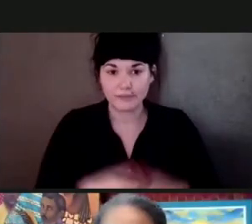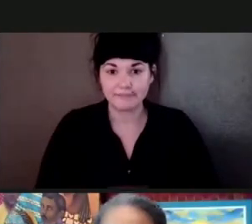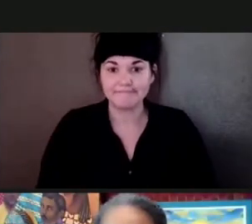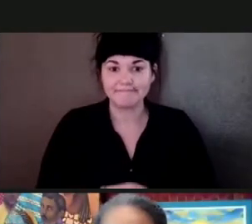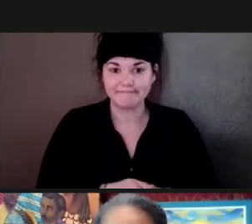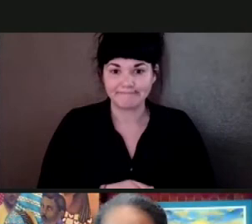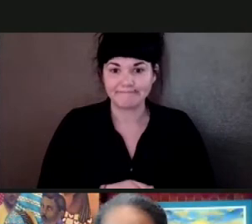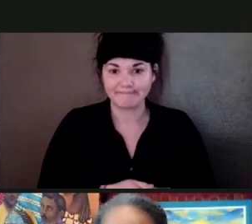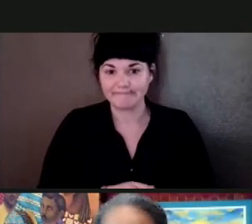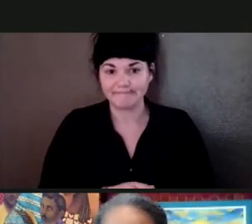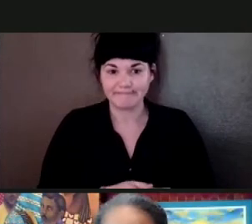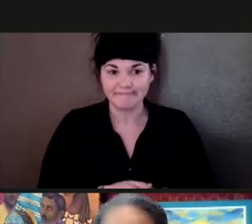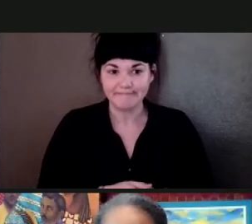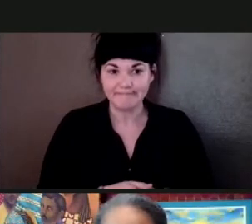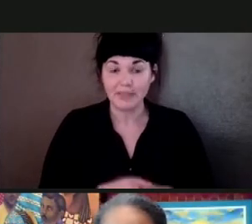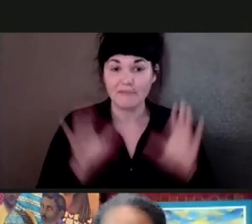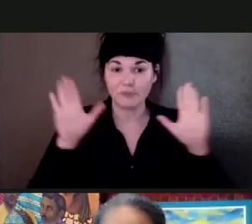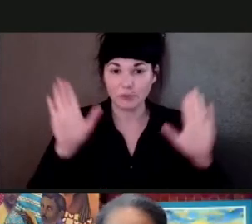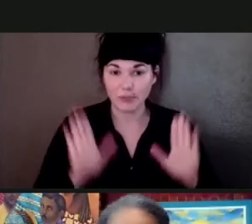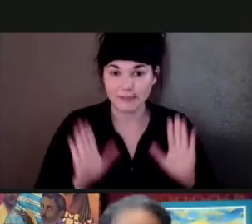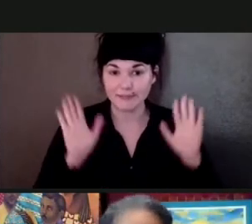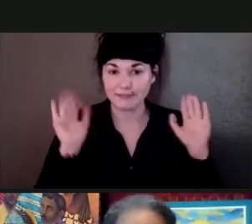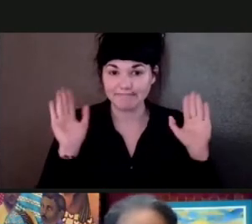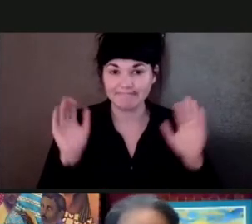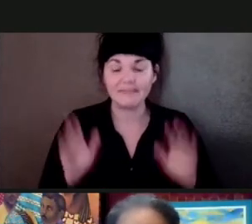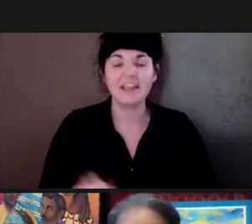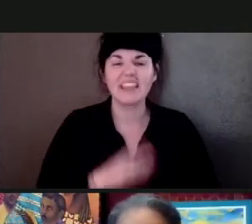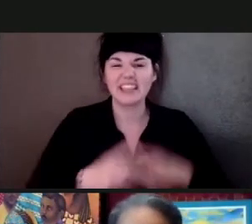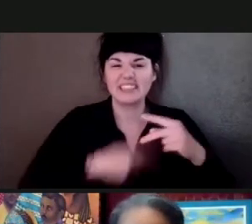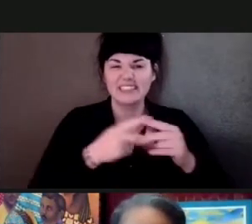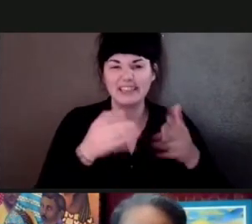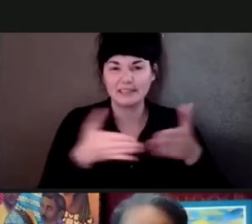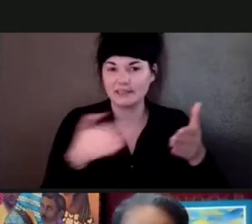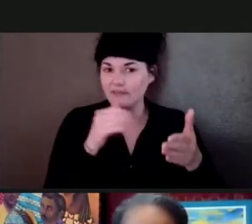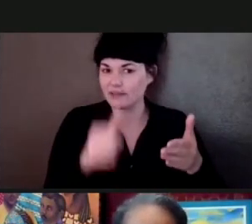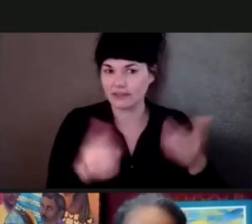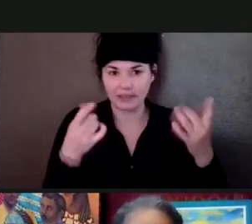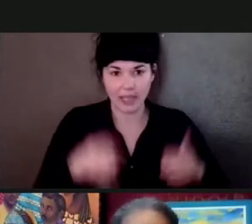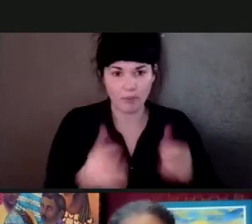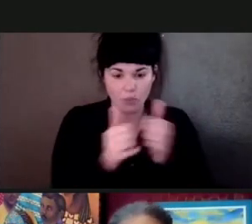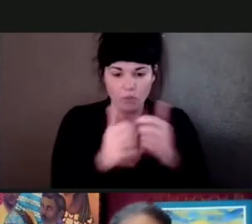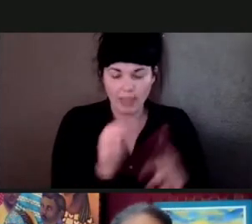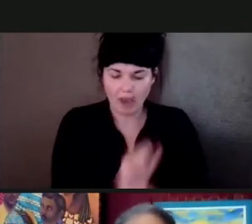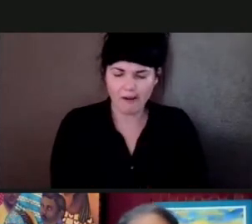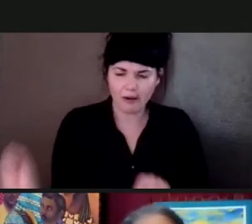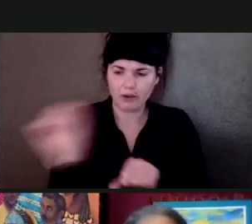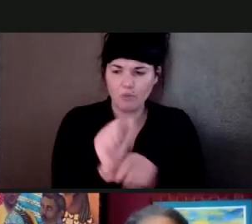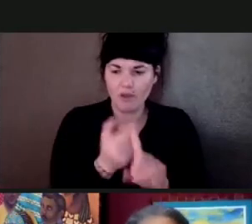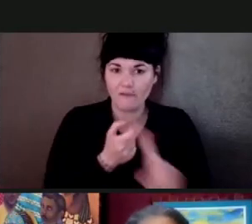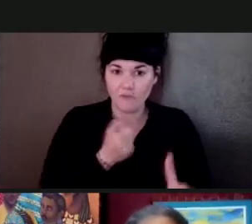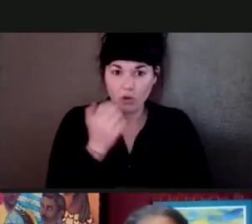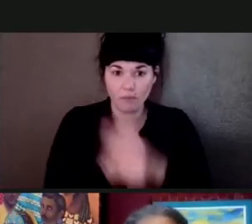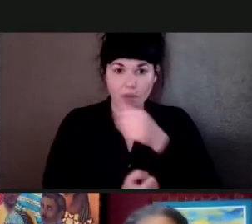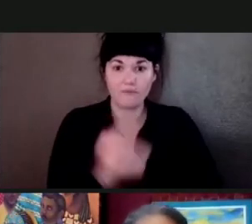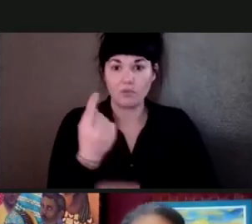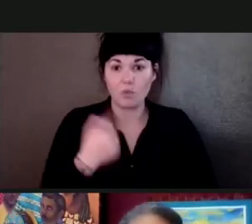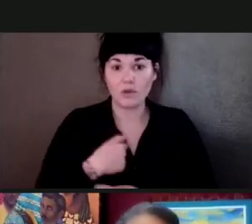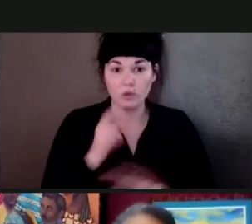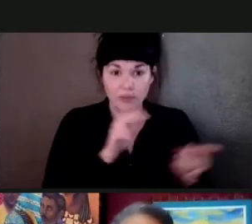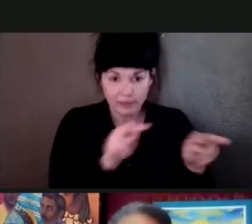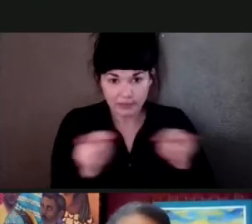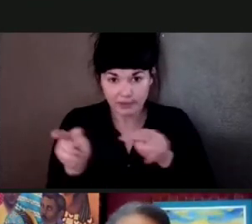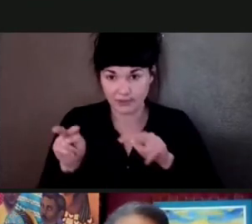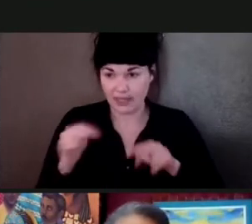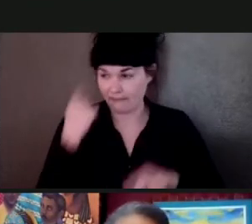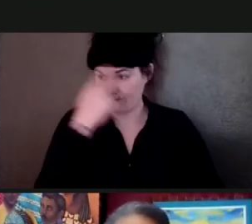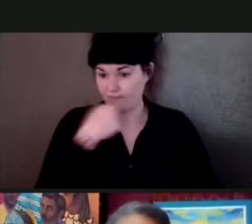wonderful send-off. This kind of stuff doesn't happen without hard work from everyone. You see those of us on camera, but there are many more who